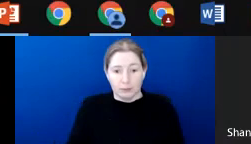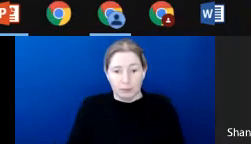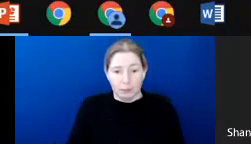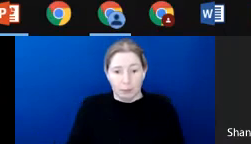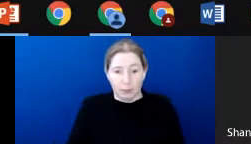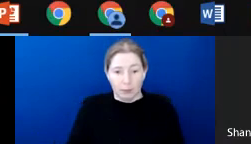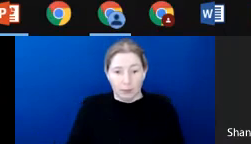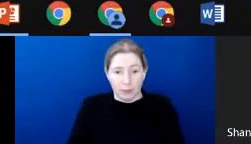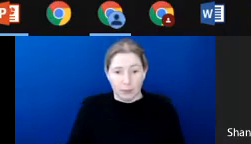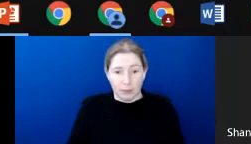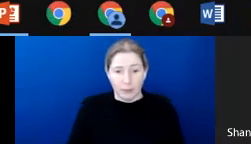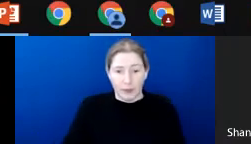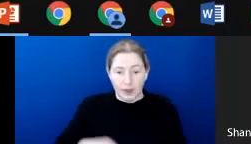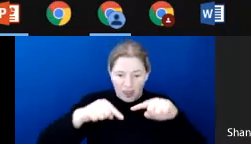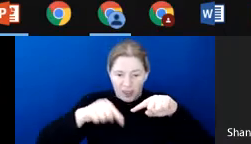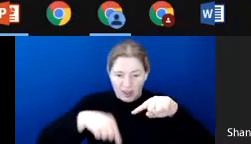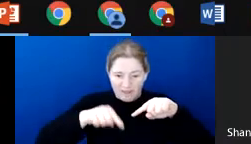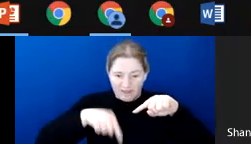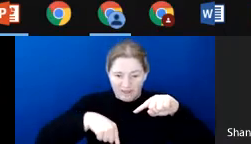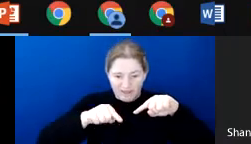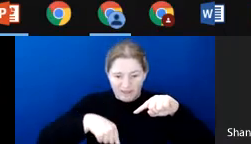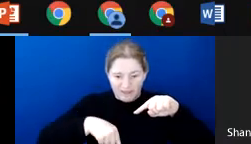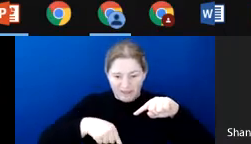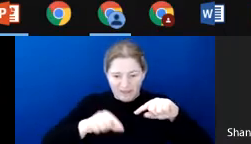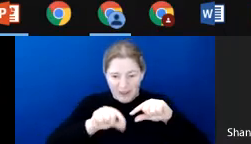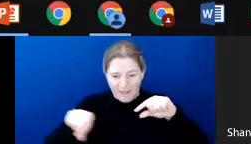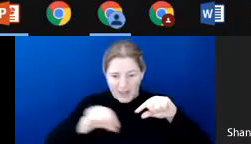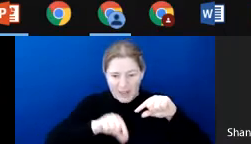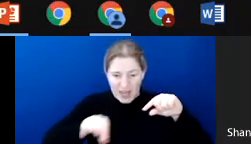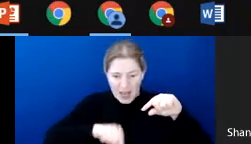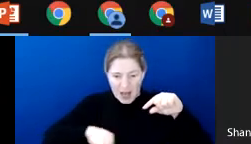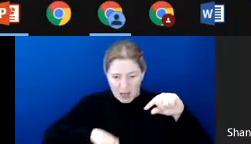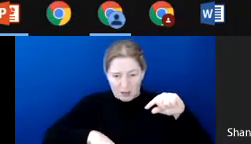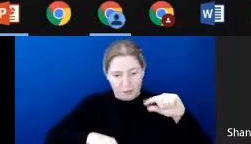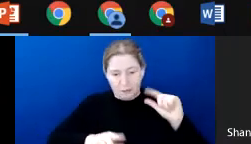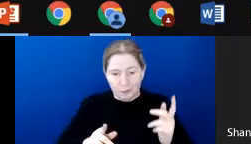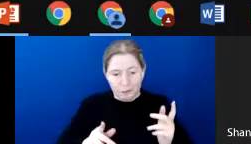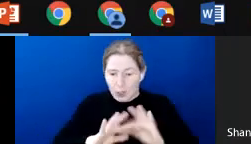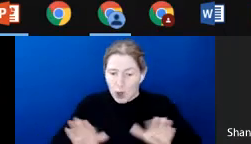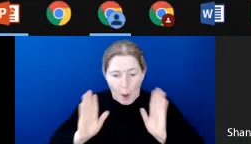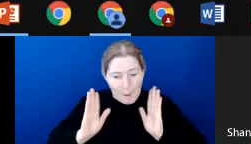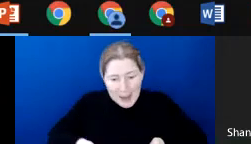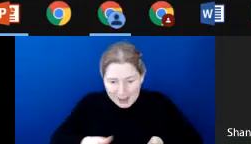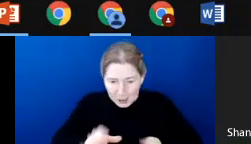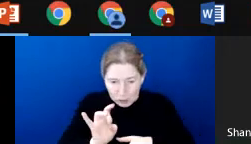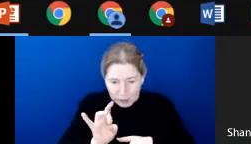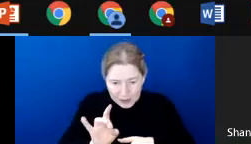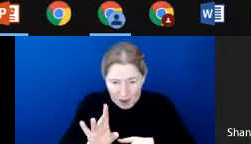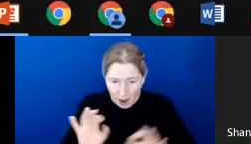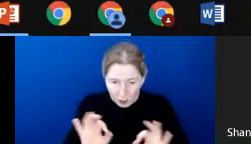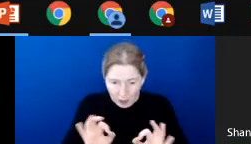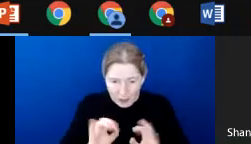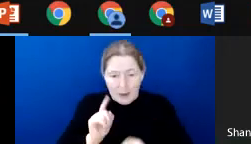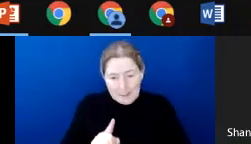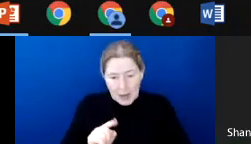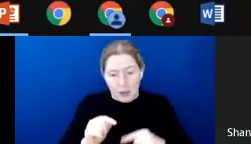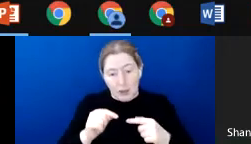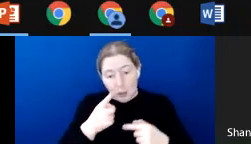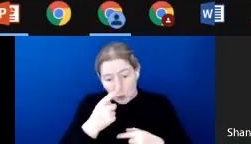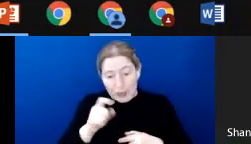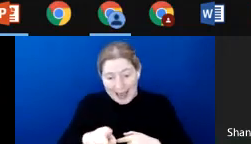The other fields lying here is fields not mandatory, but just to show you that, again, these